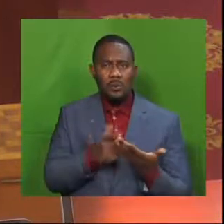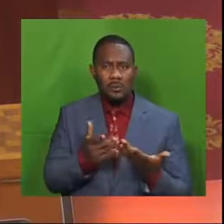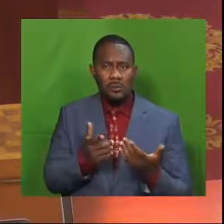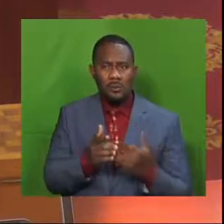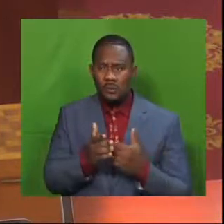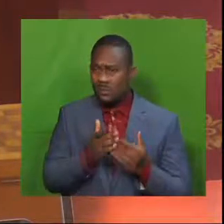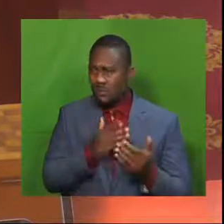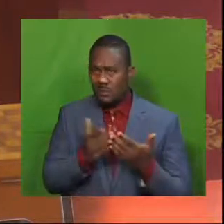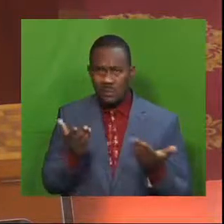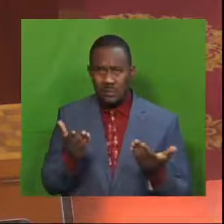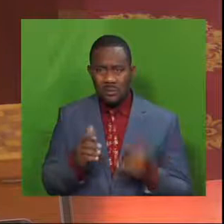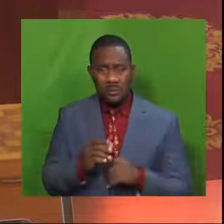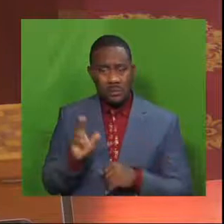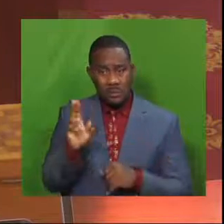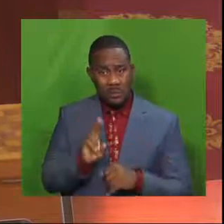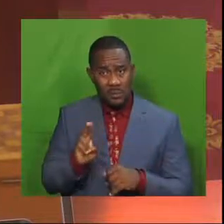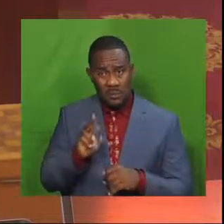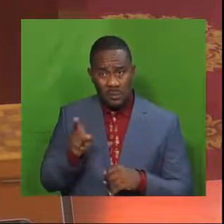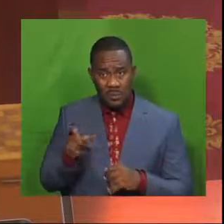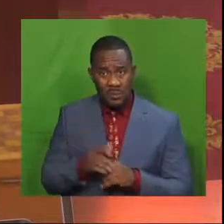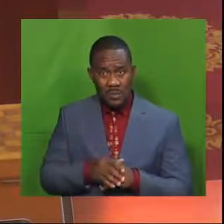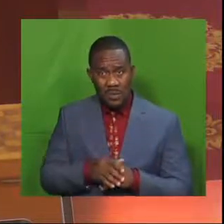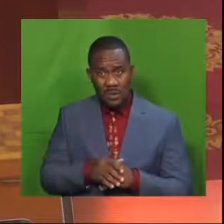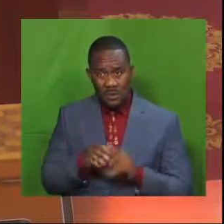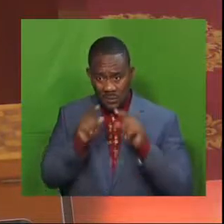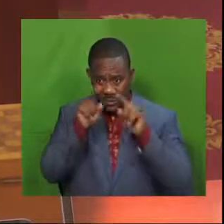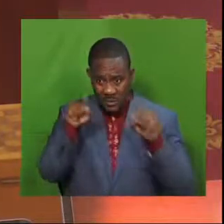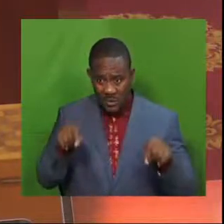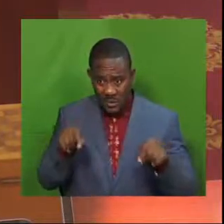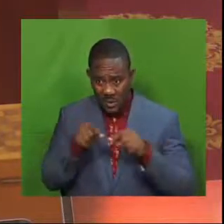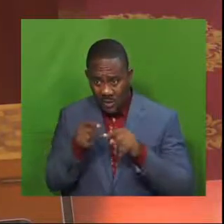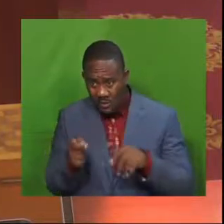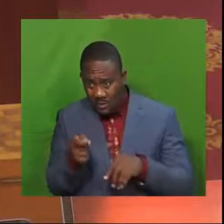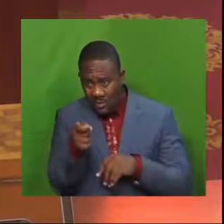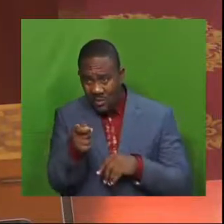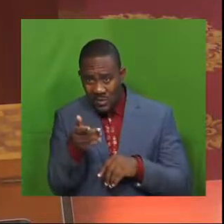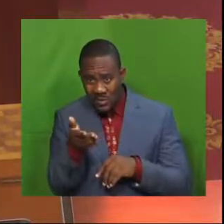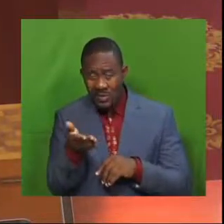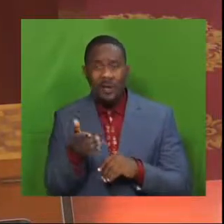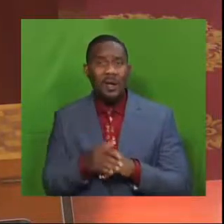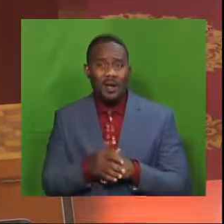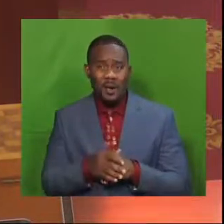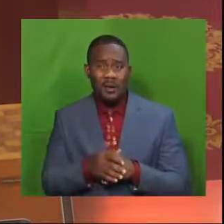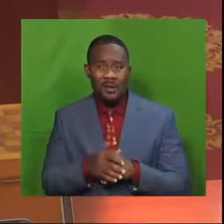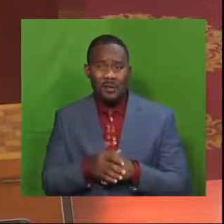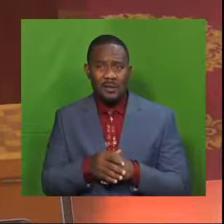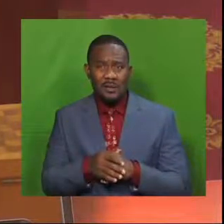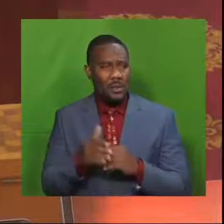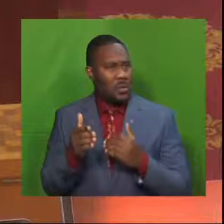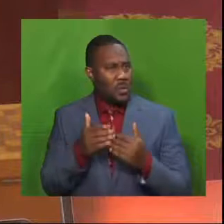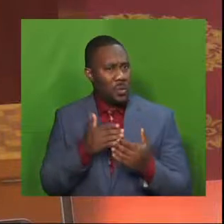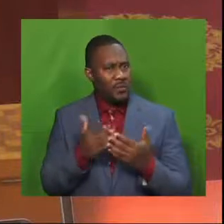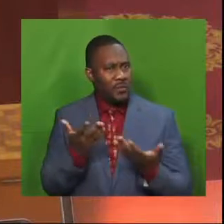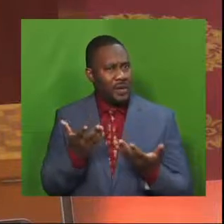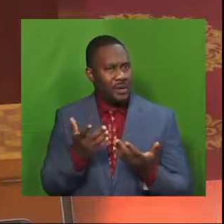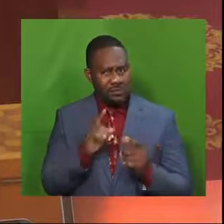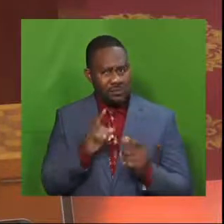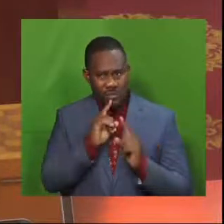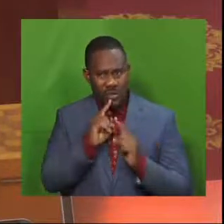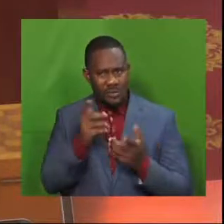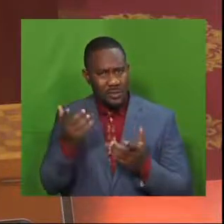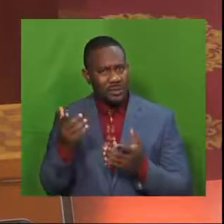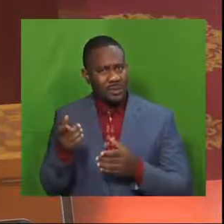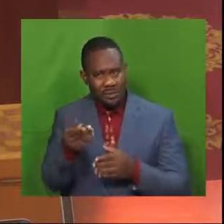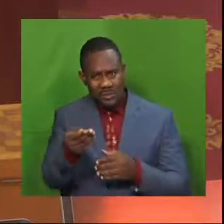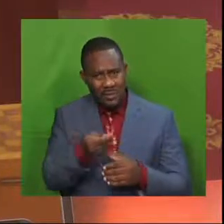You can use the pigeonholes. Once you do the statement and you submit, you can share it so that at all times members would